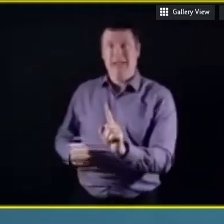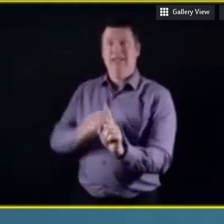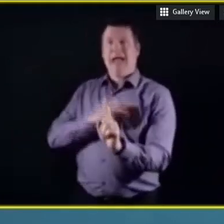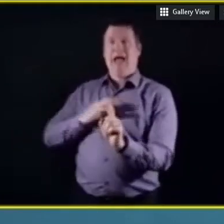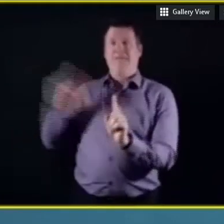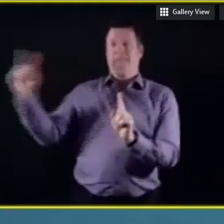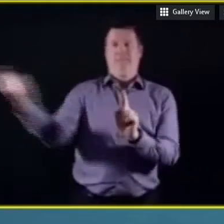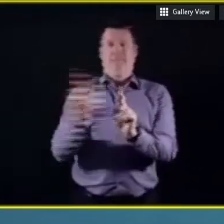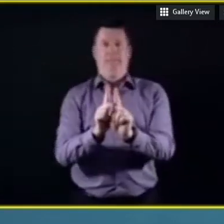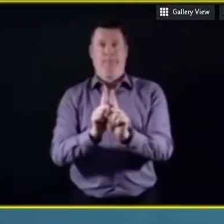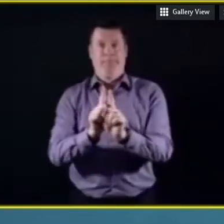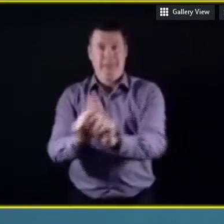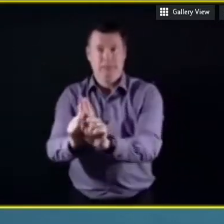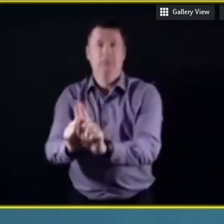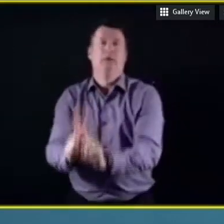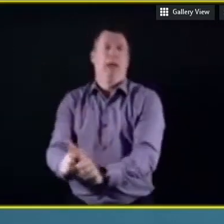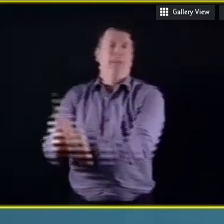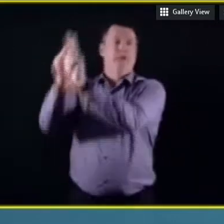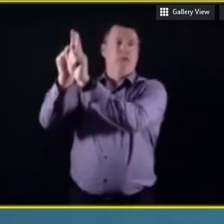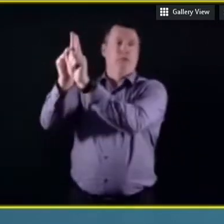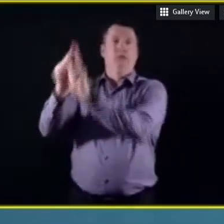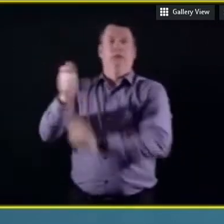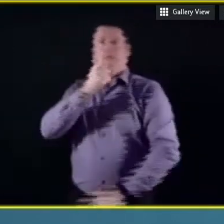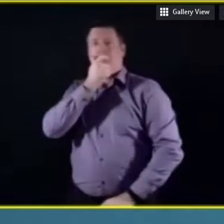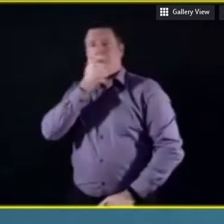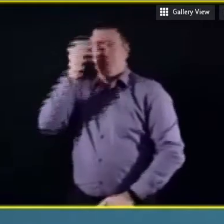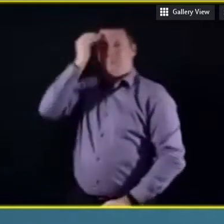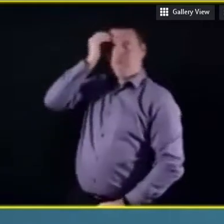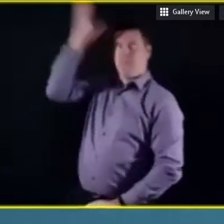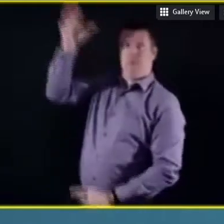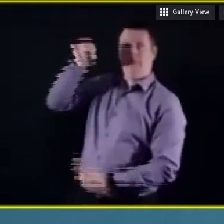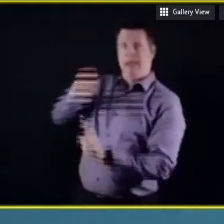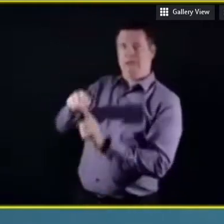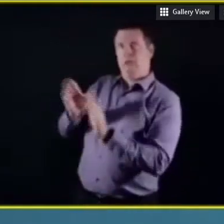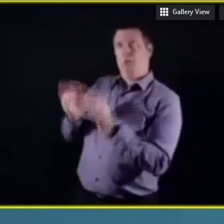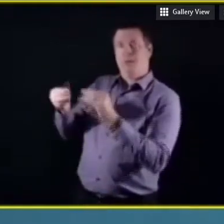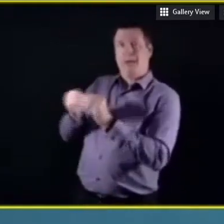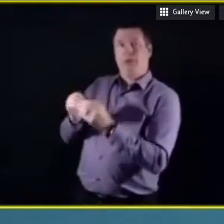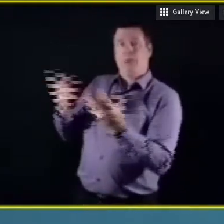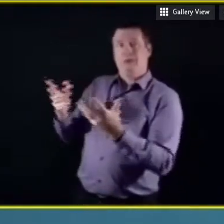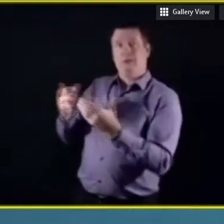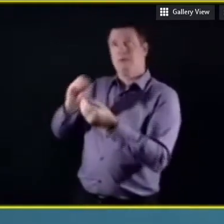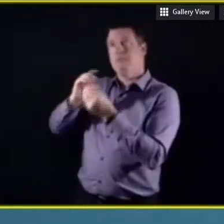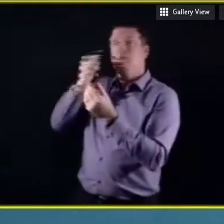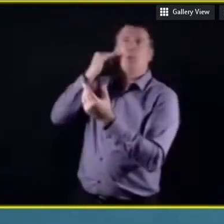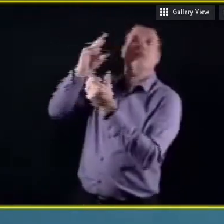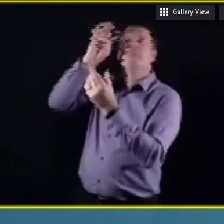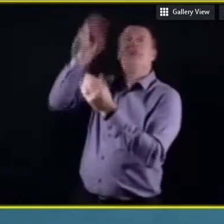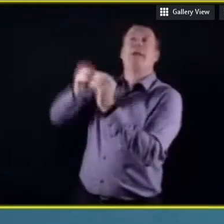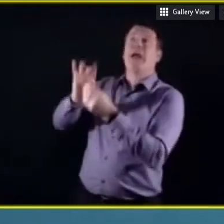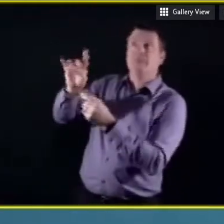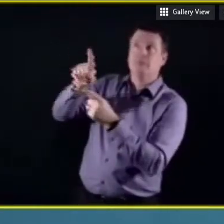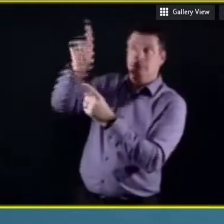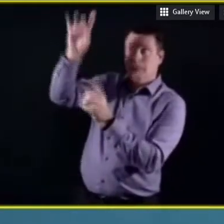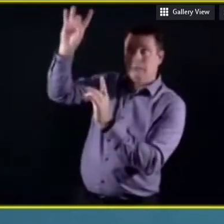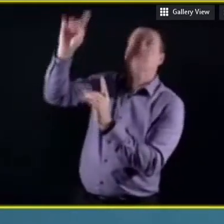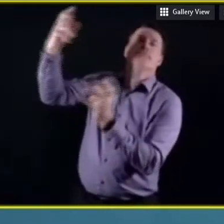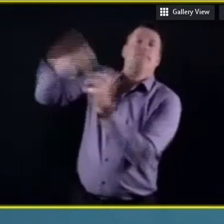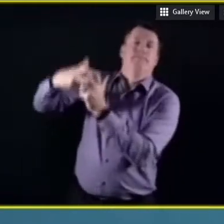can a patient make an appointment there themselves, or do they have to come through another primary care office? They can only go through their primary care office, and it's